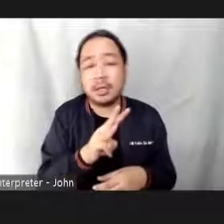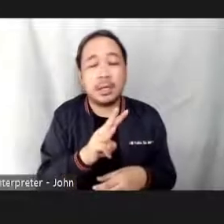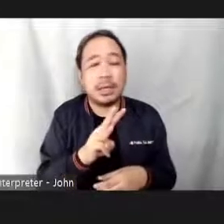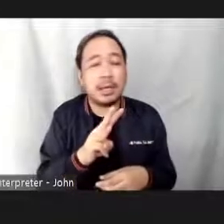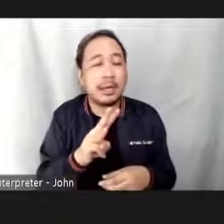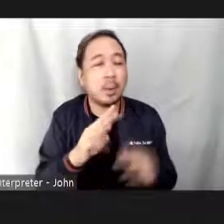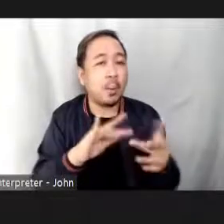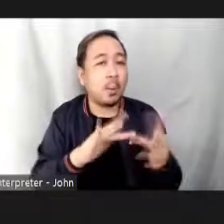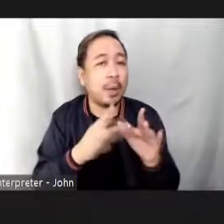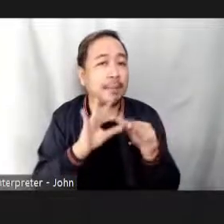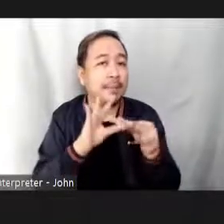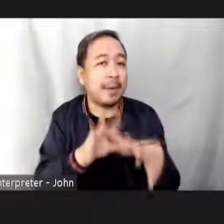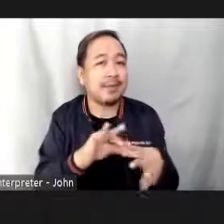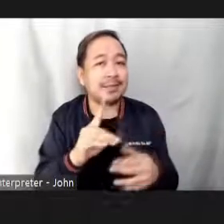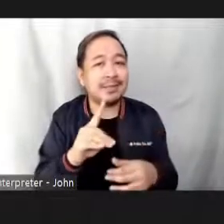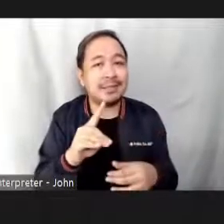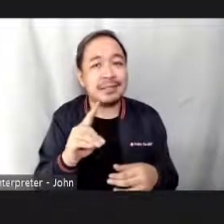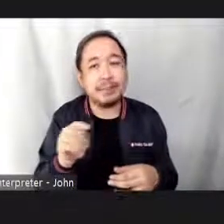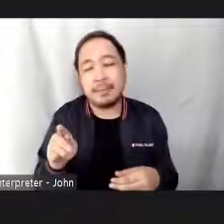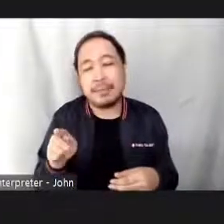listening.